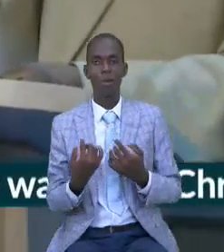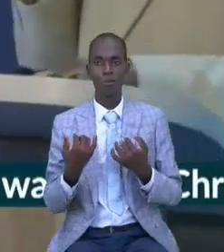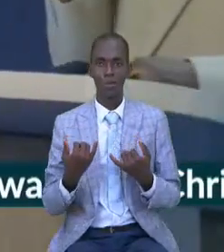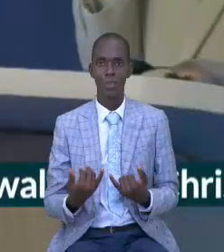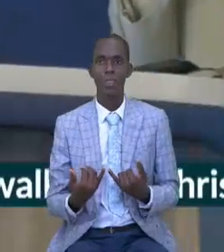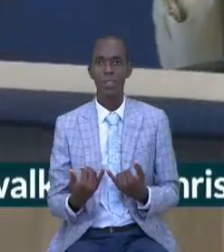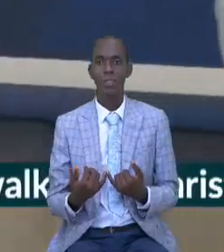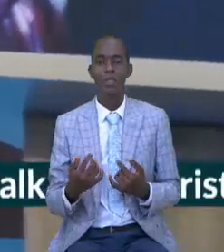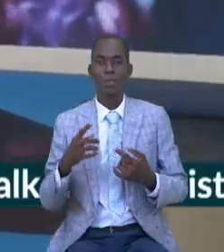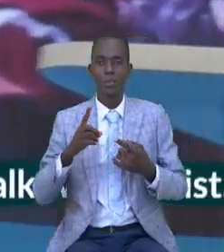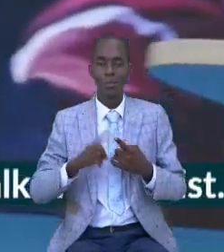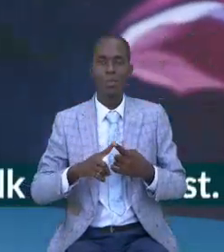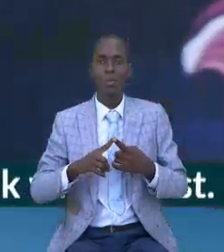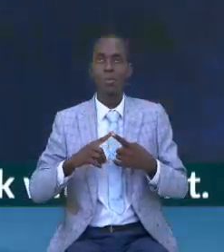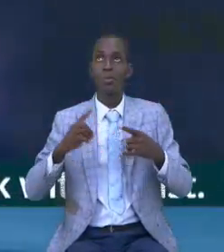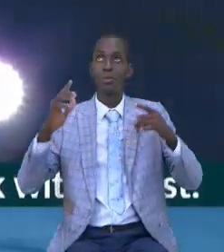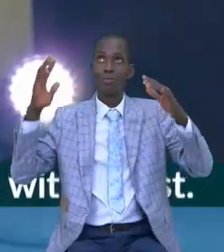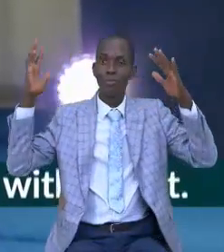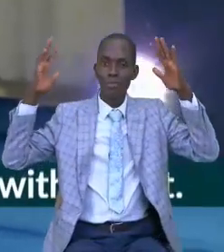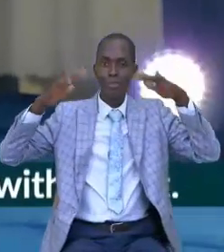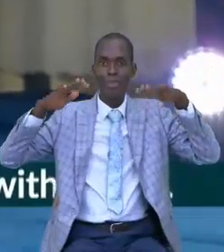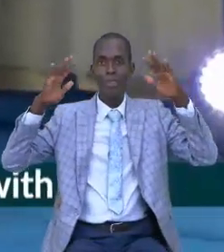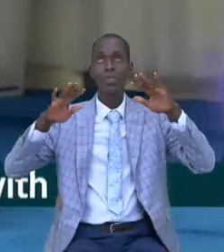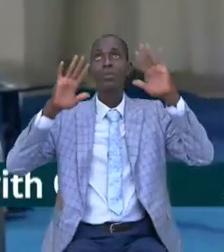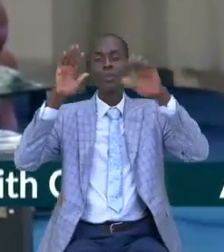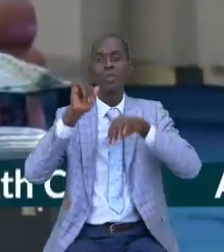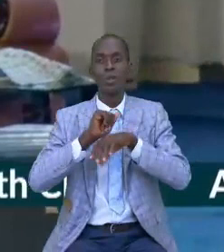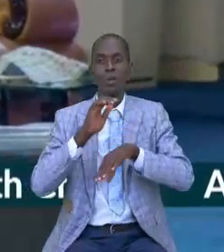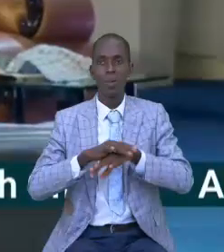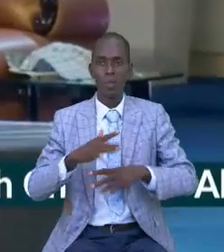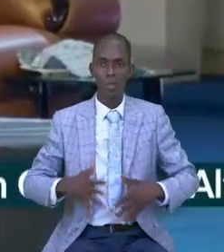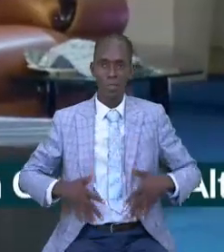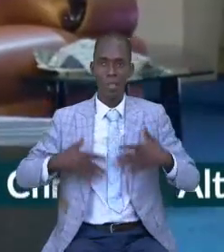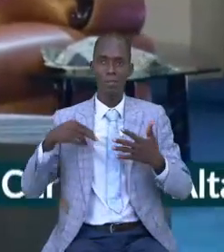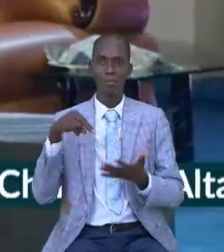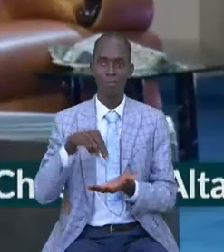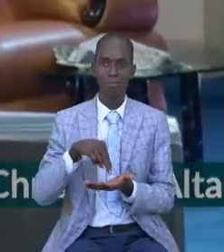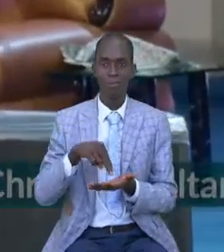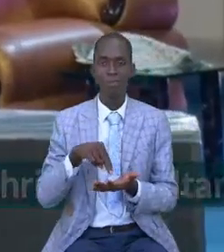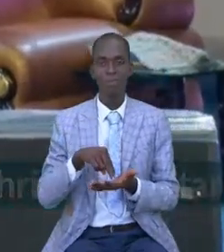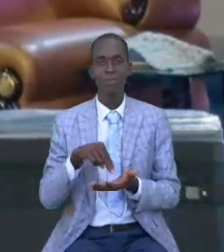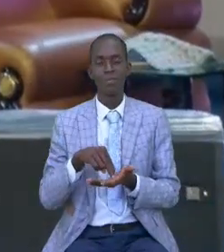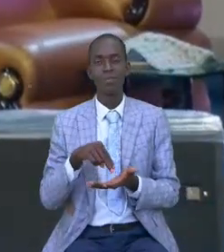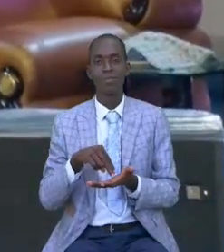to shower miracles into your life. Let's rise up on our feet as we receive him.